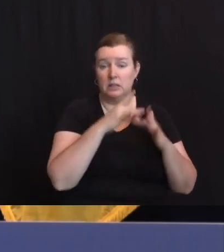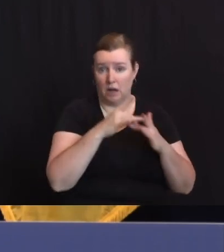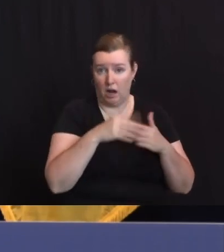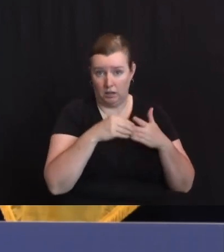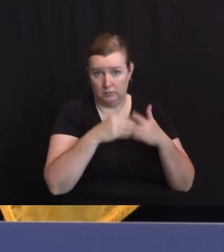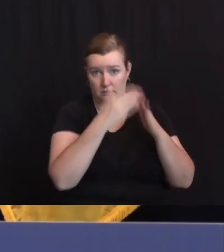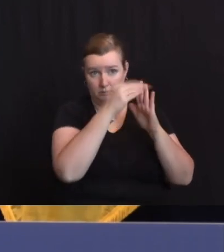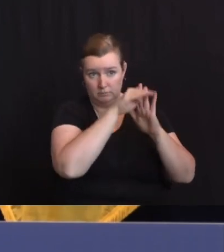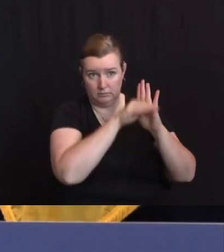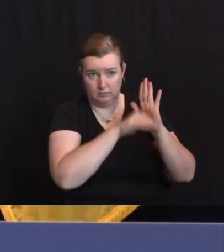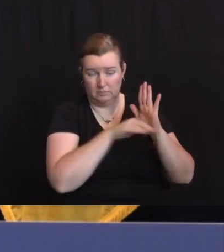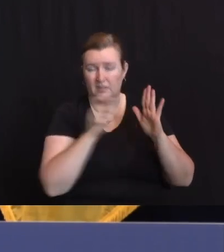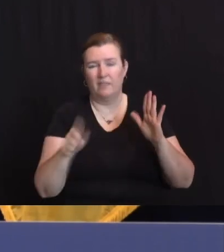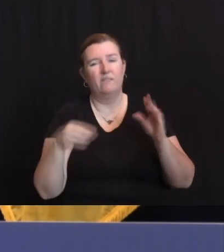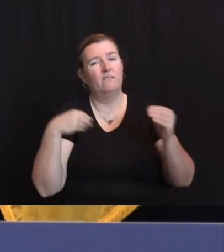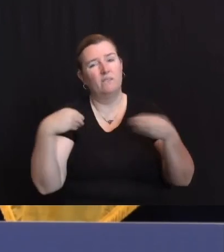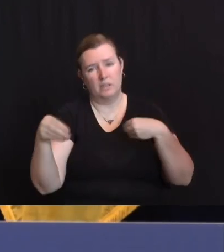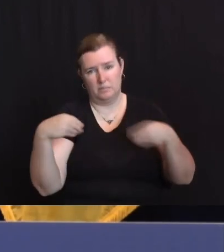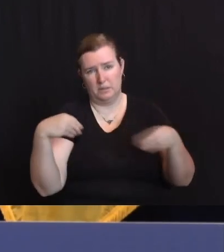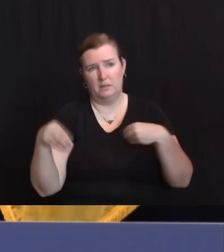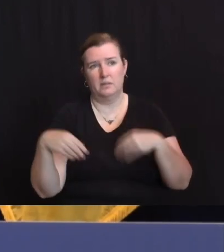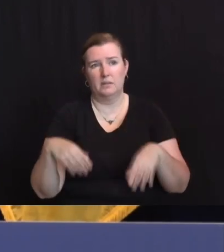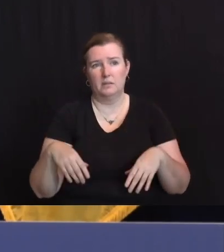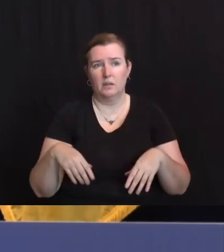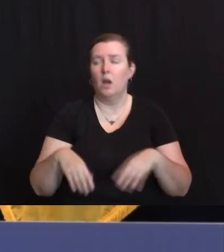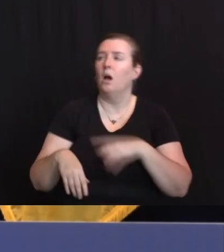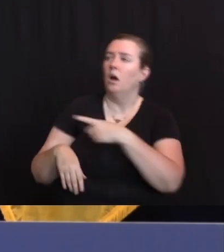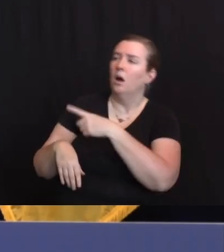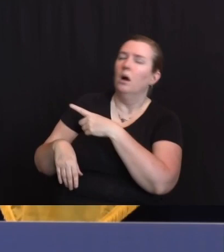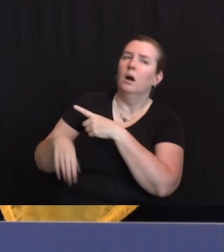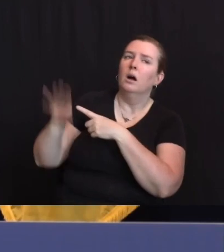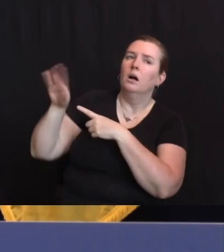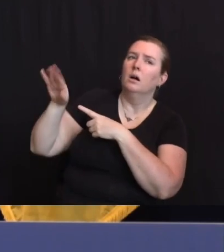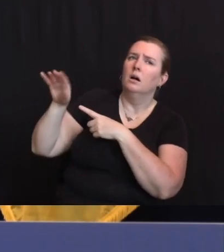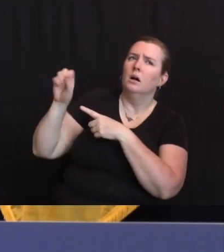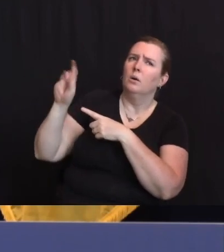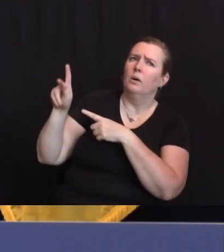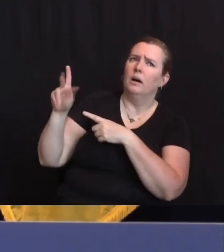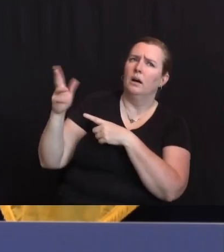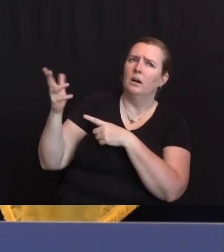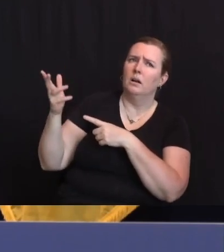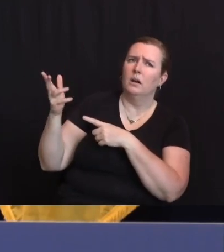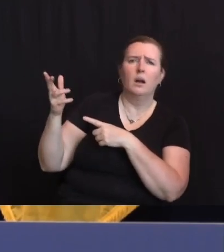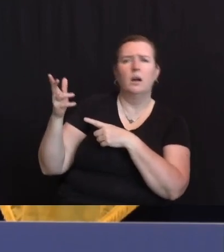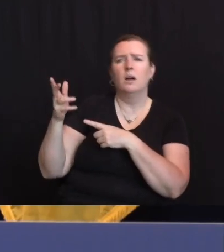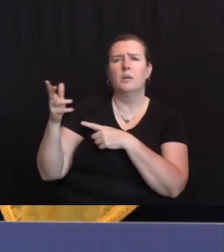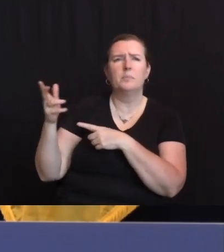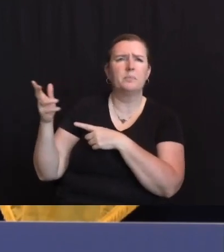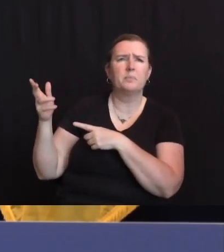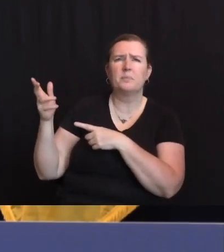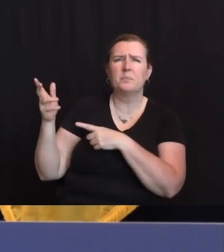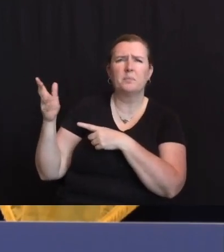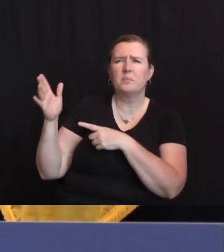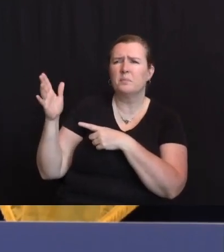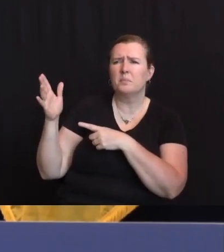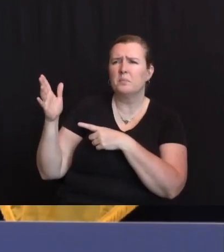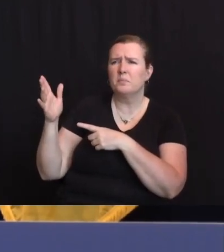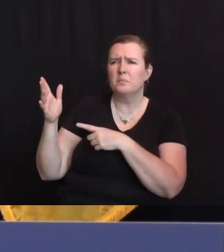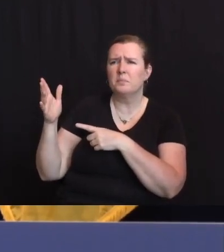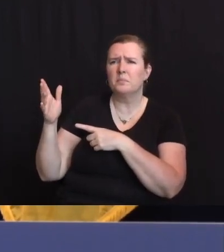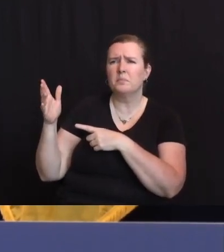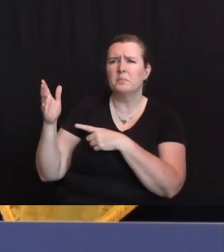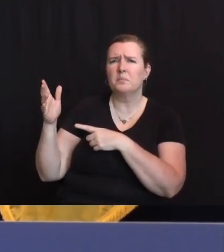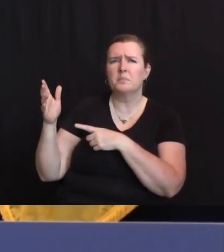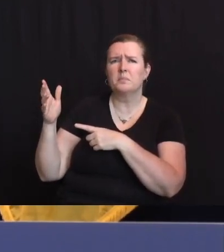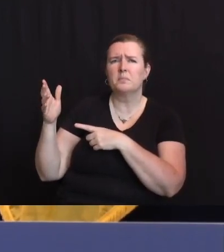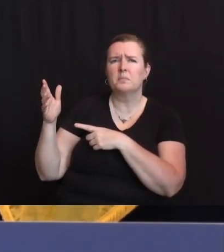you'd add? That's exactly right. And we've taken a look at the plan. Obviously, there's no legislative text yet to be able to tell what some of those terms mean.